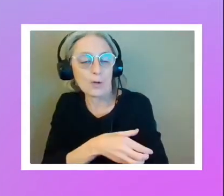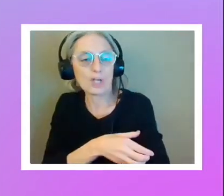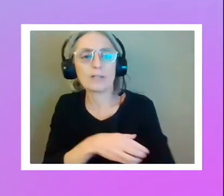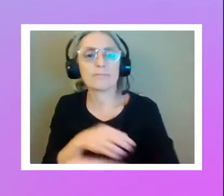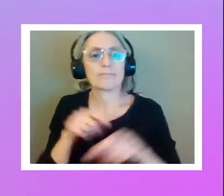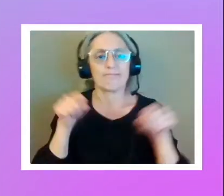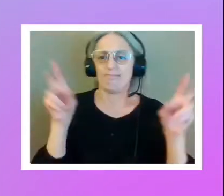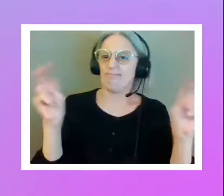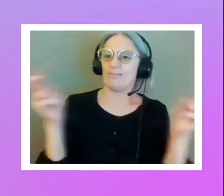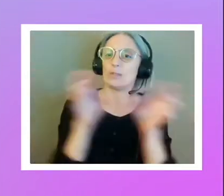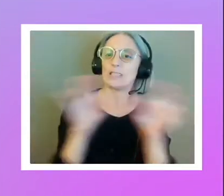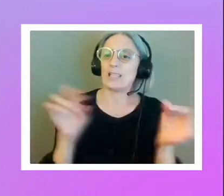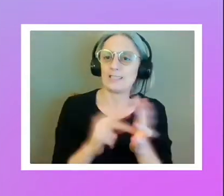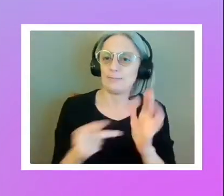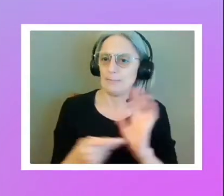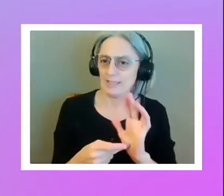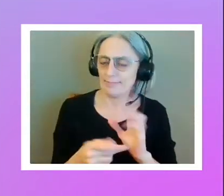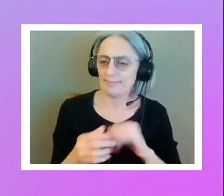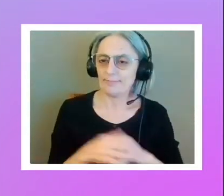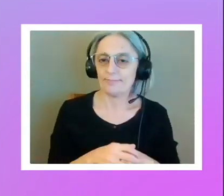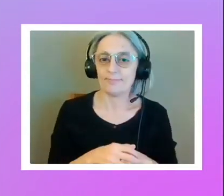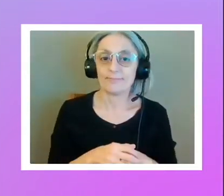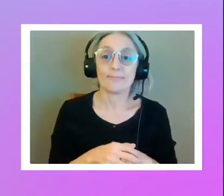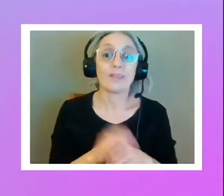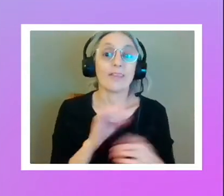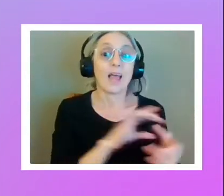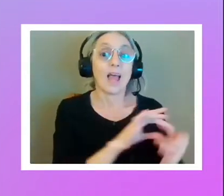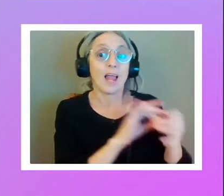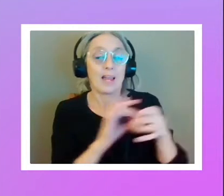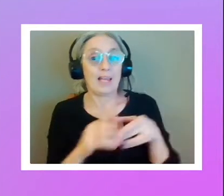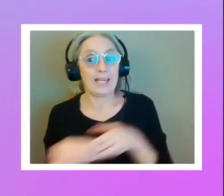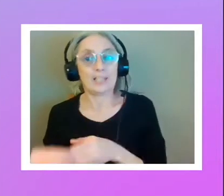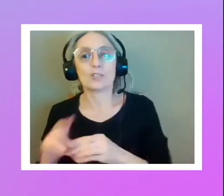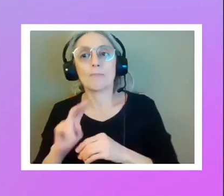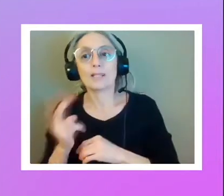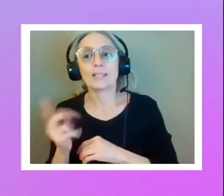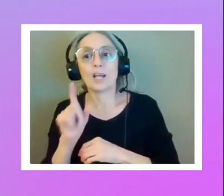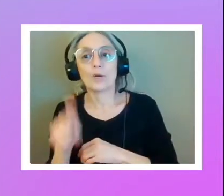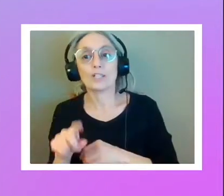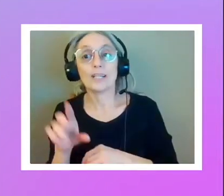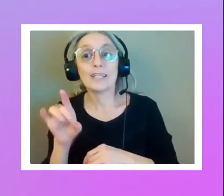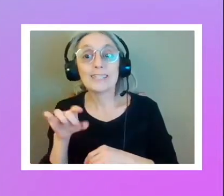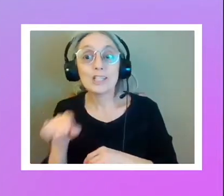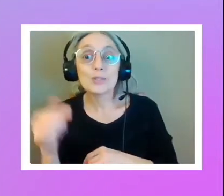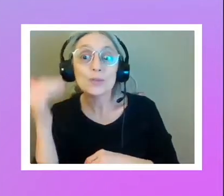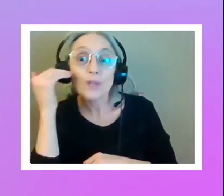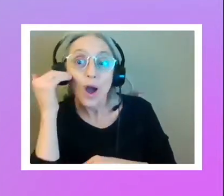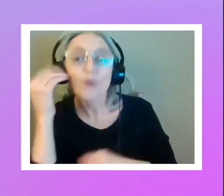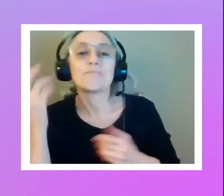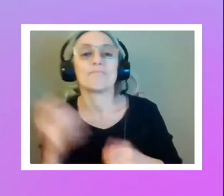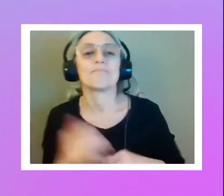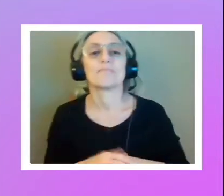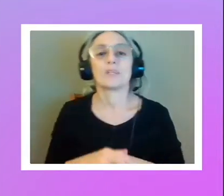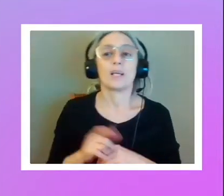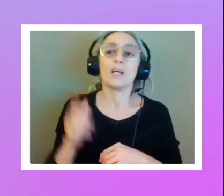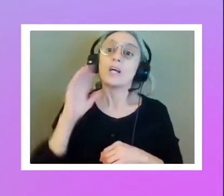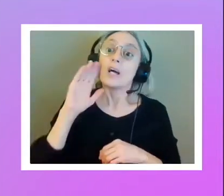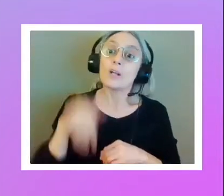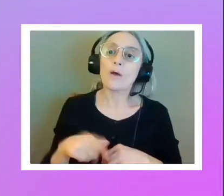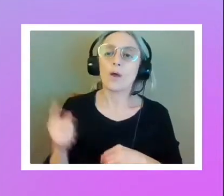Well, that comes to my second, did you know? So, did you know that a study which conducted